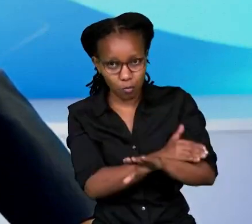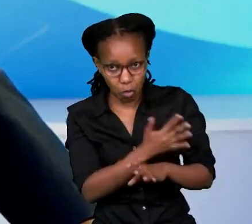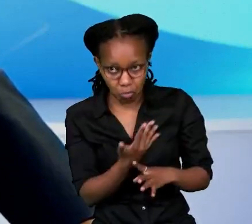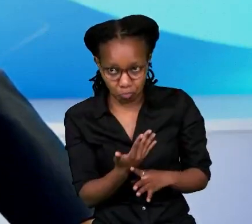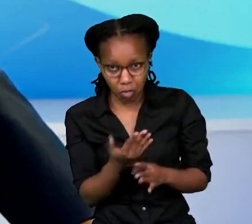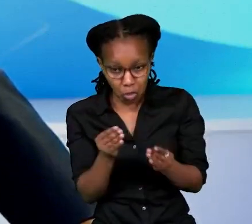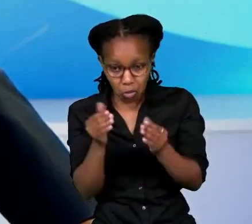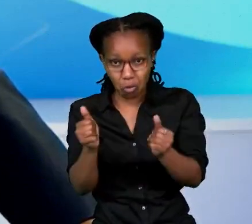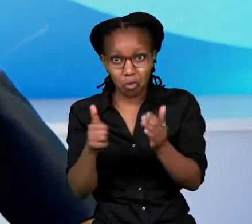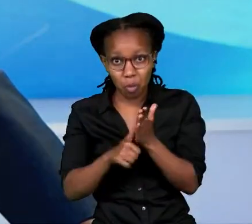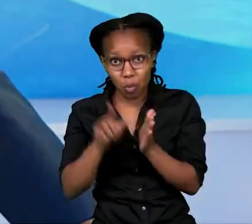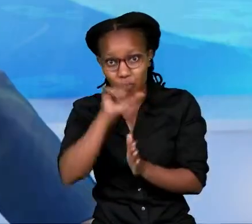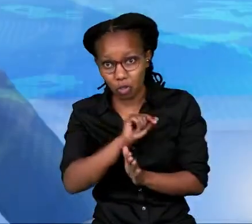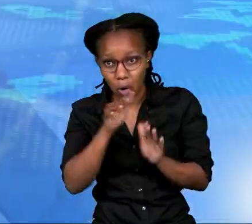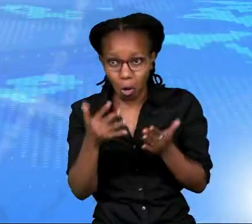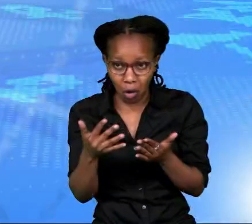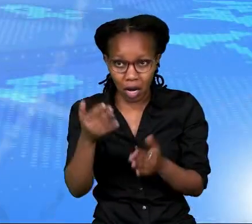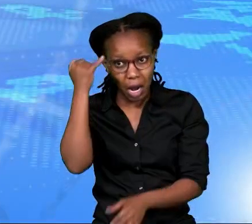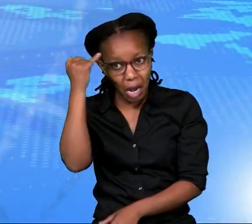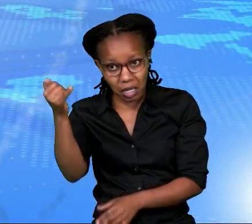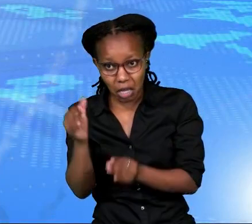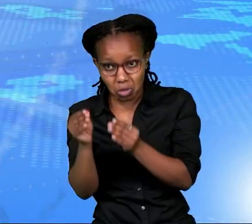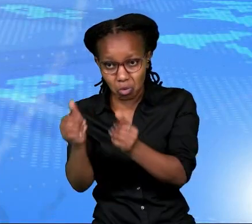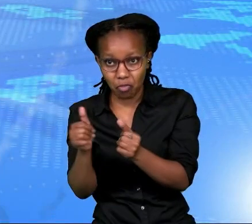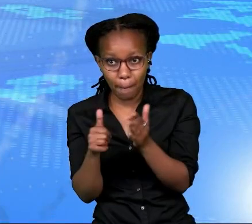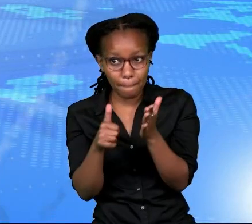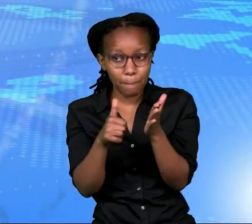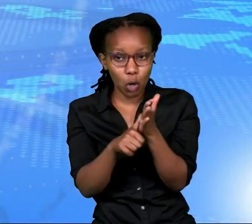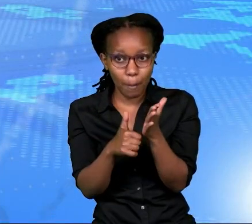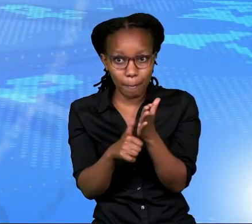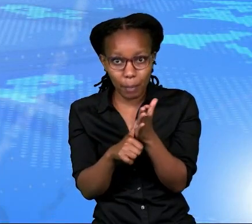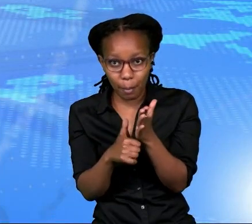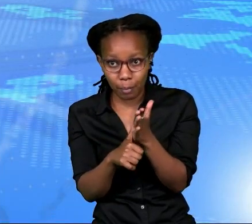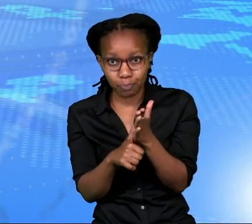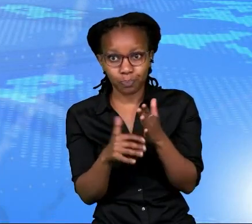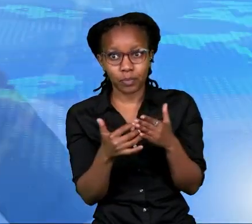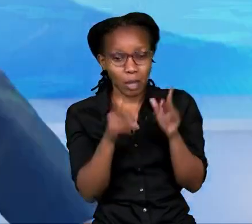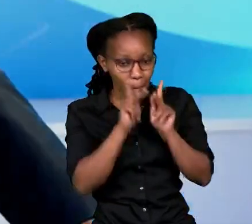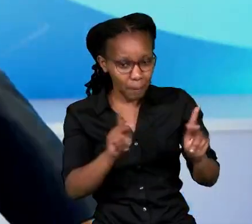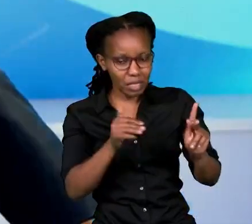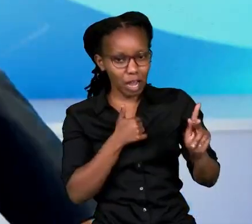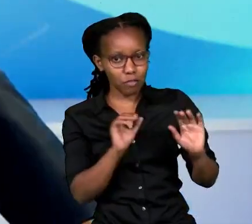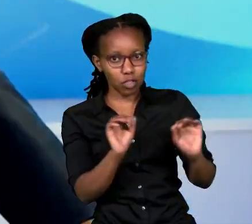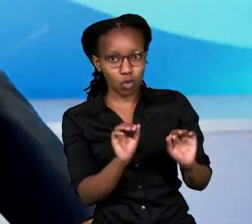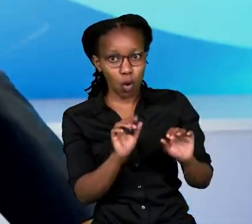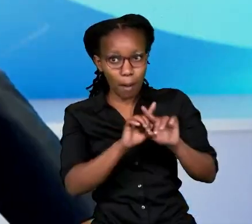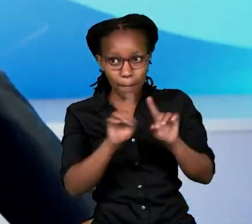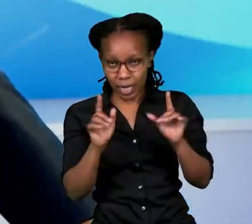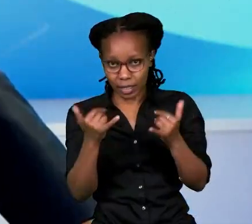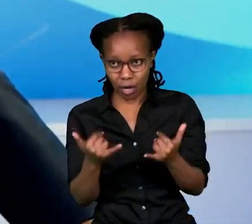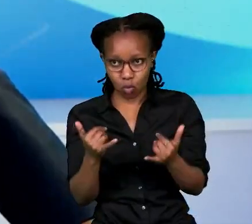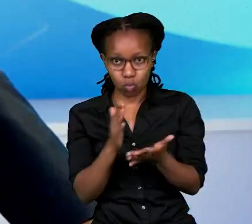Have they resolved, or is it an idea to solve their differences that had nothing to do with peace? But as it is